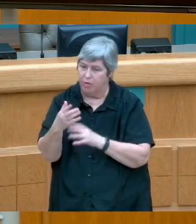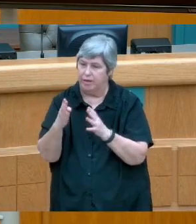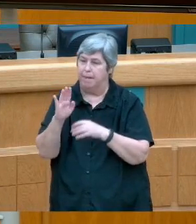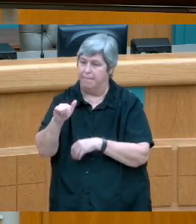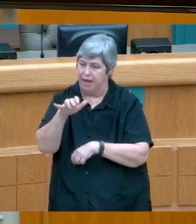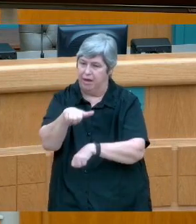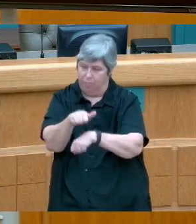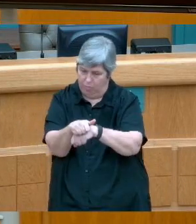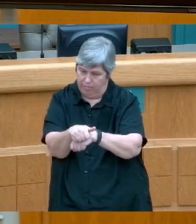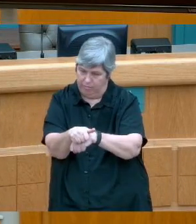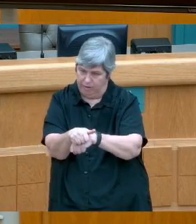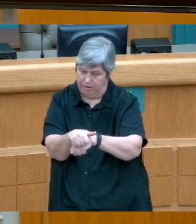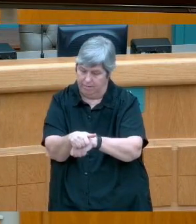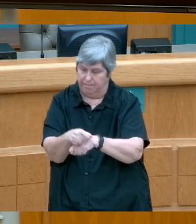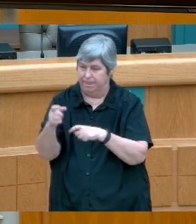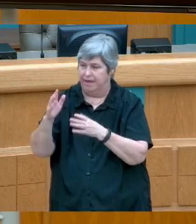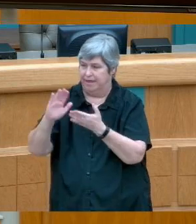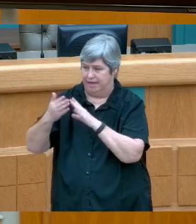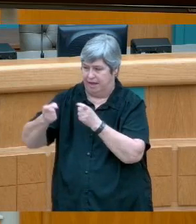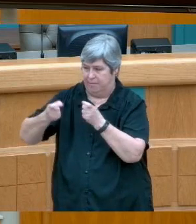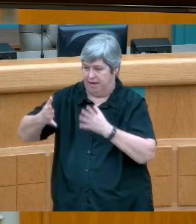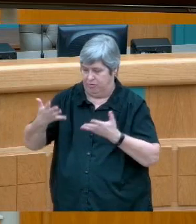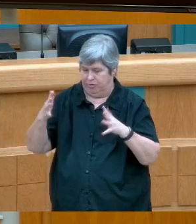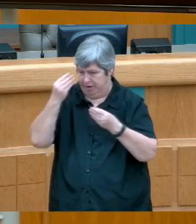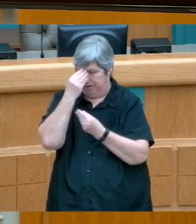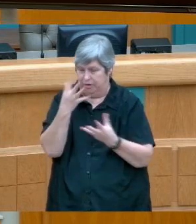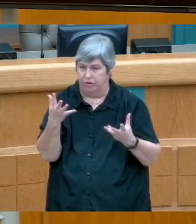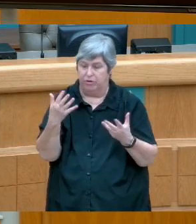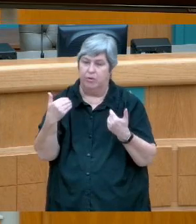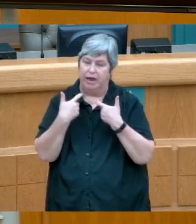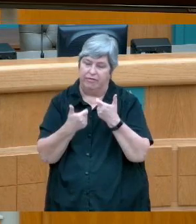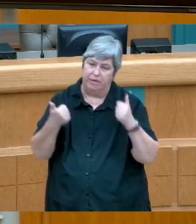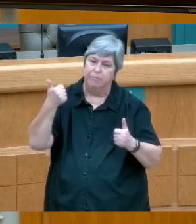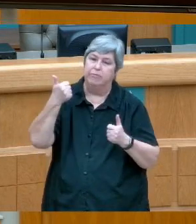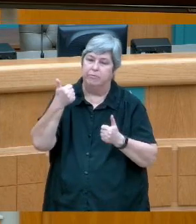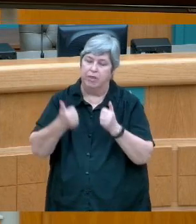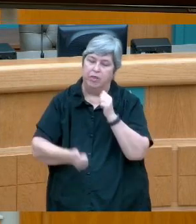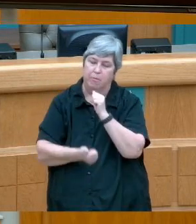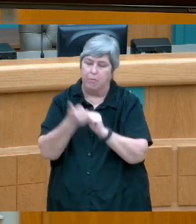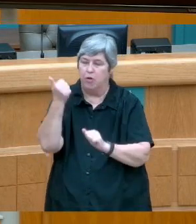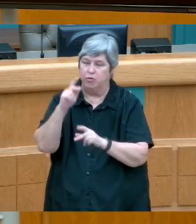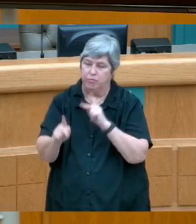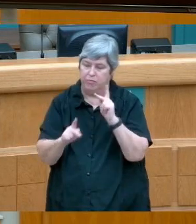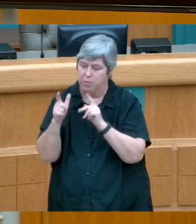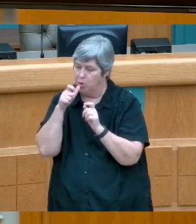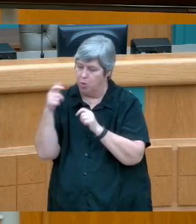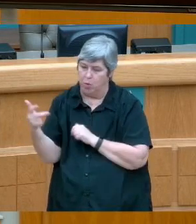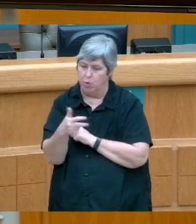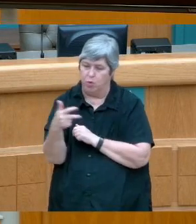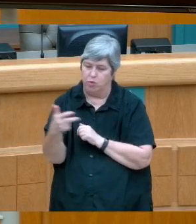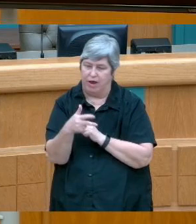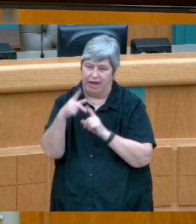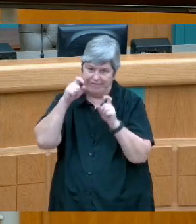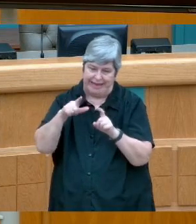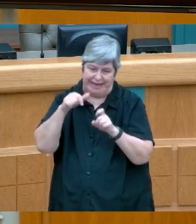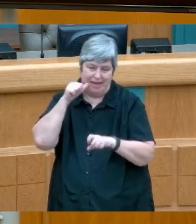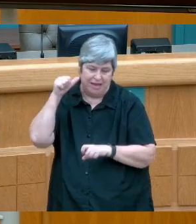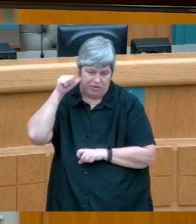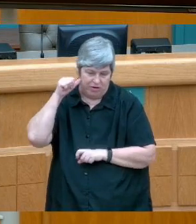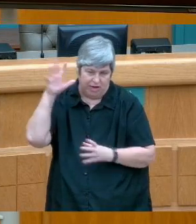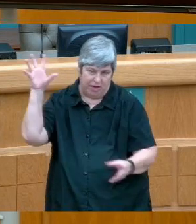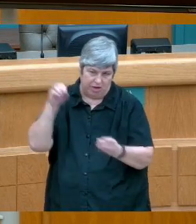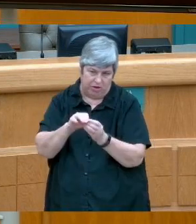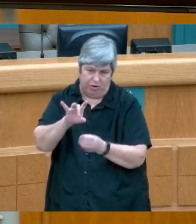mentioned, and the city manager mentioned as well, we had the largest number of individuals that came through our drive-through yesterday for a total